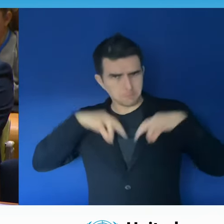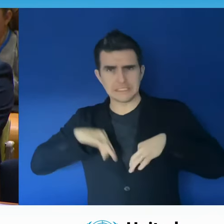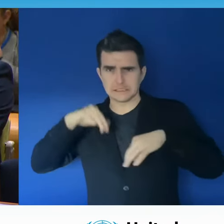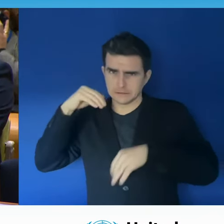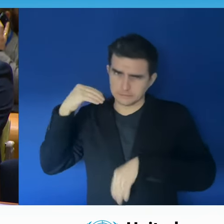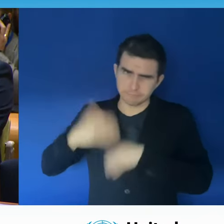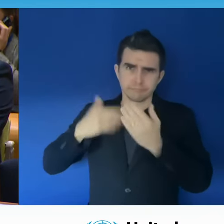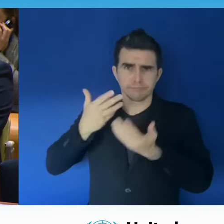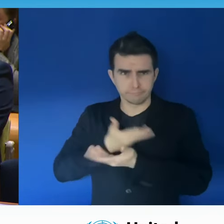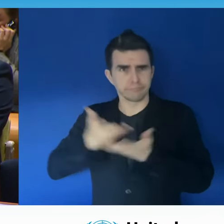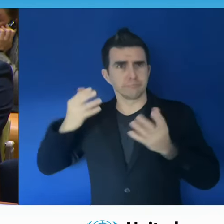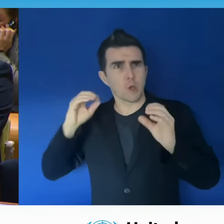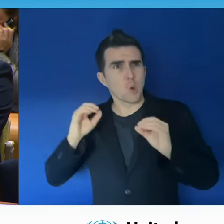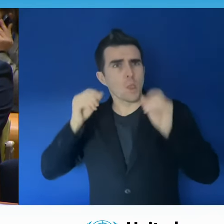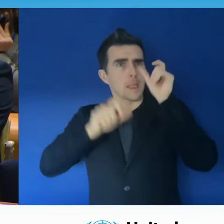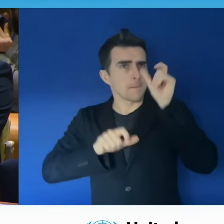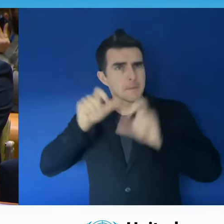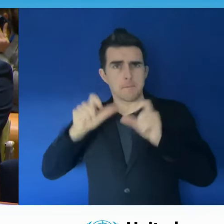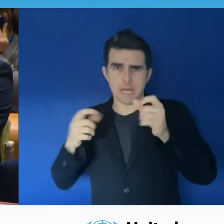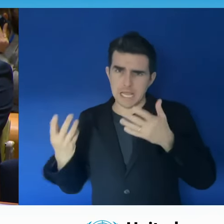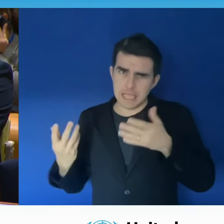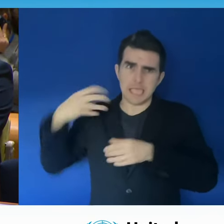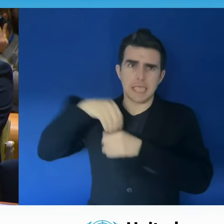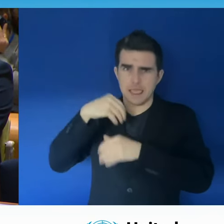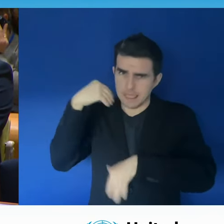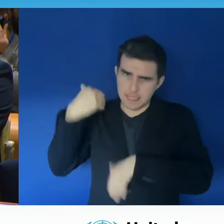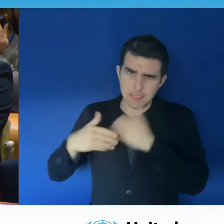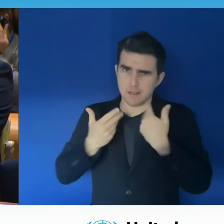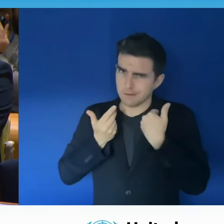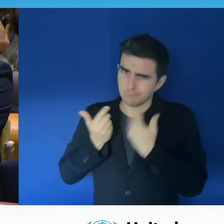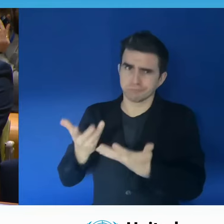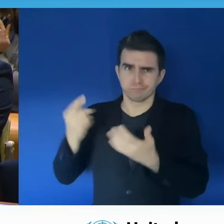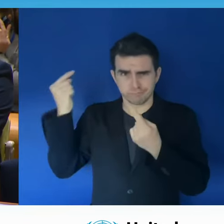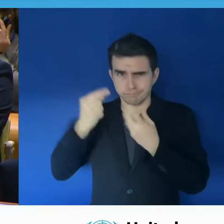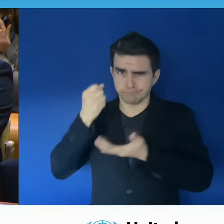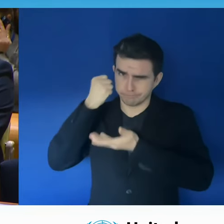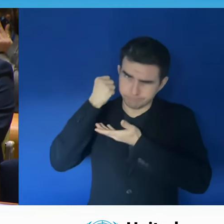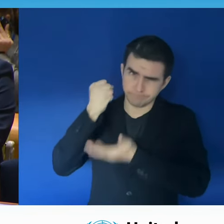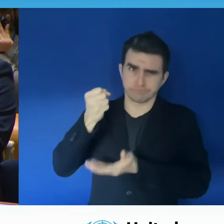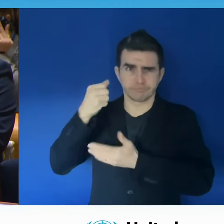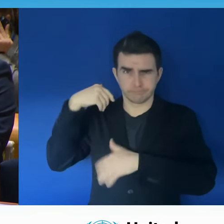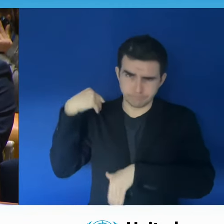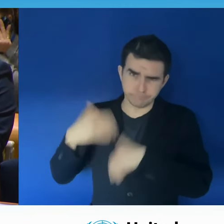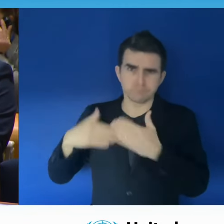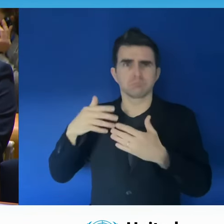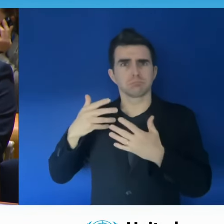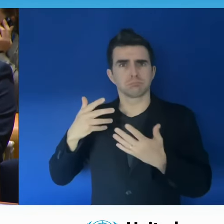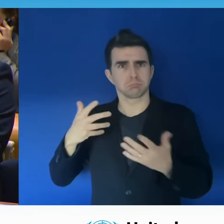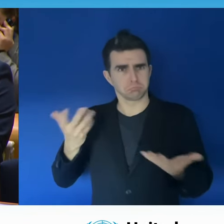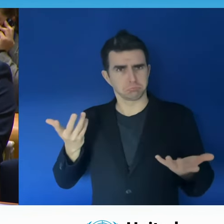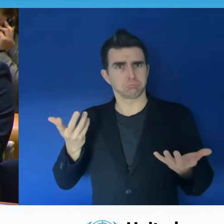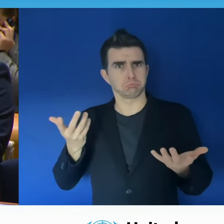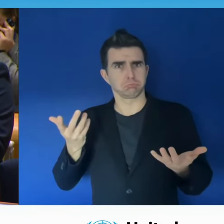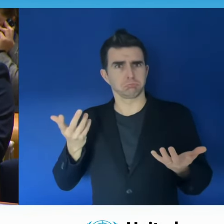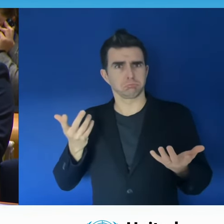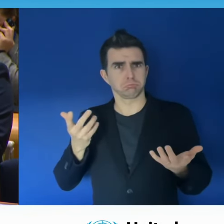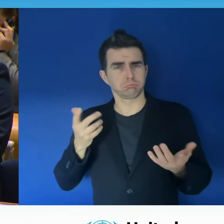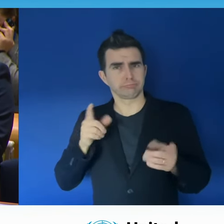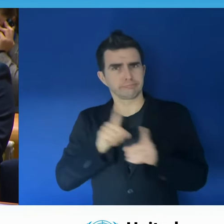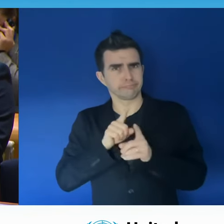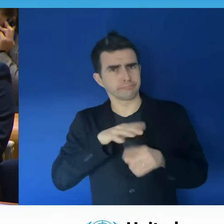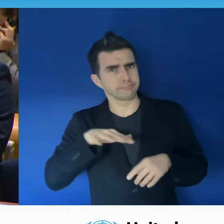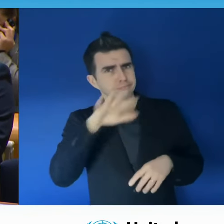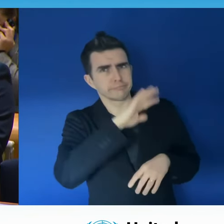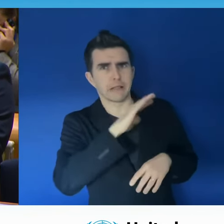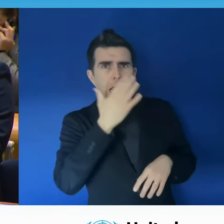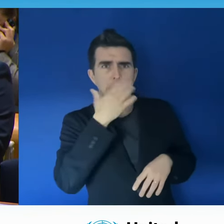attitude of some adults which affected the generations of young people throughout humanity. But with this premise, we will begin our action at the Ministry of Youth a